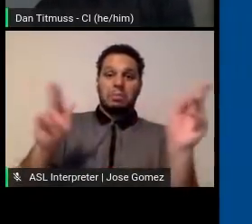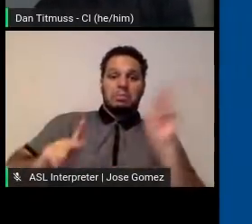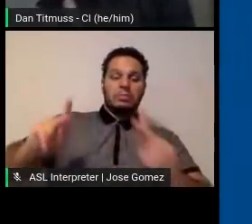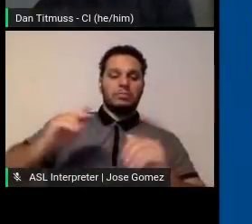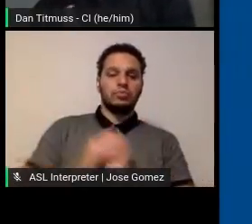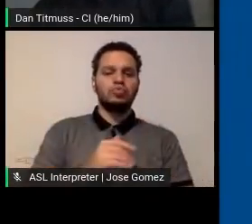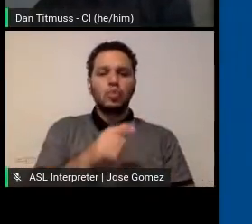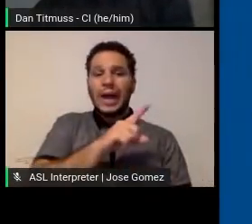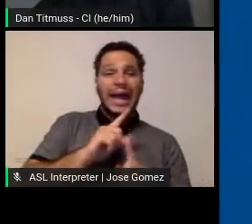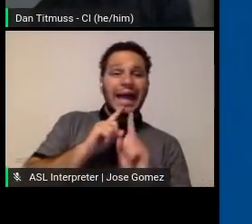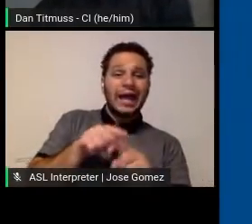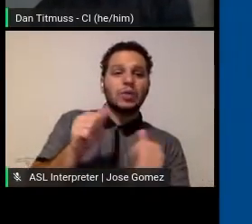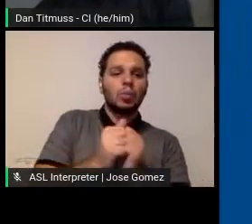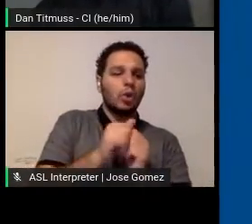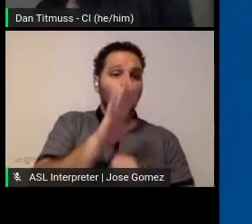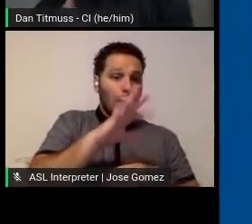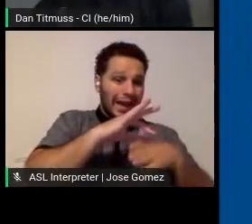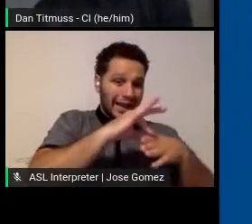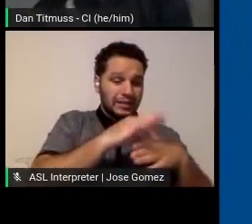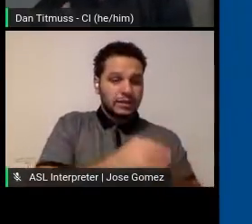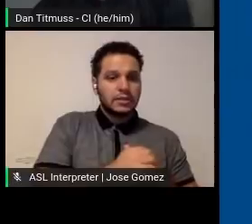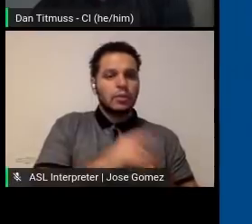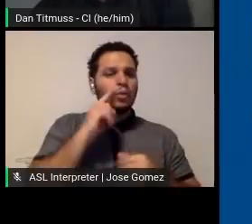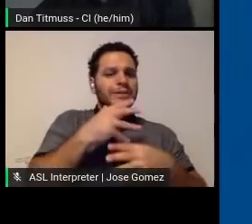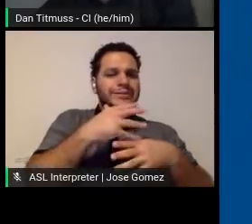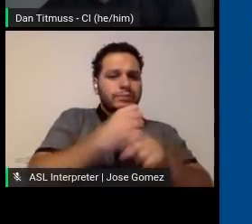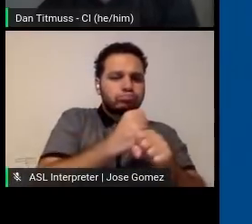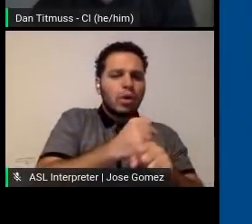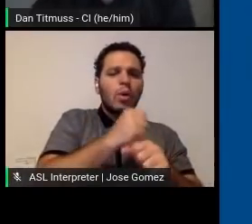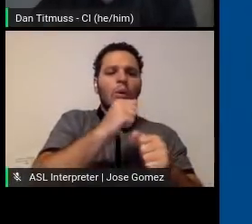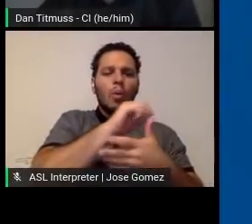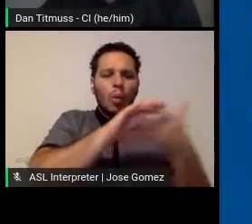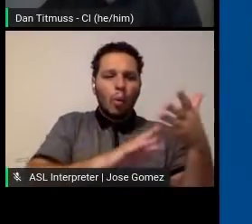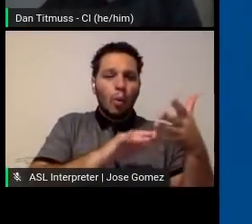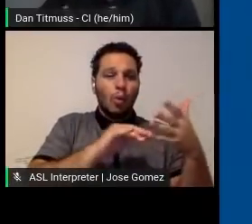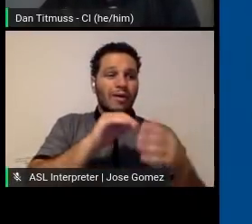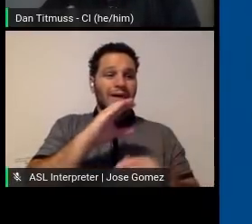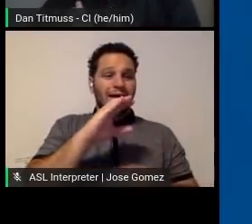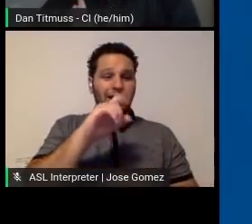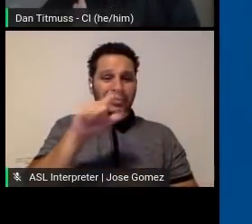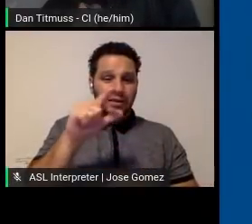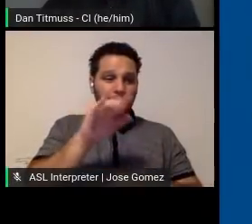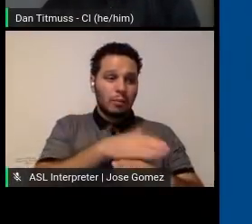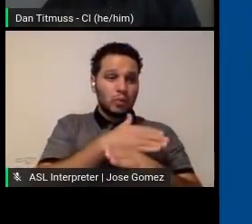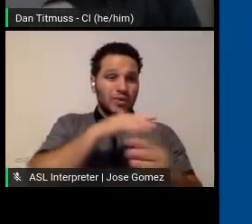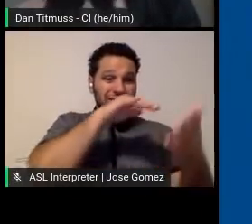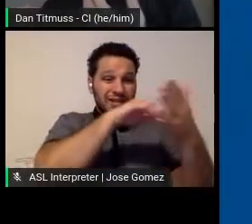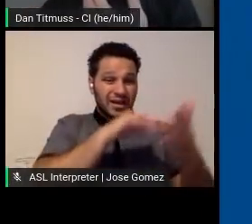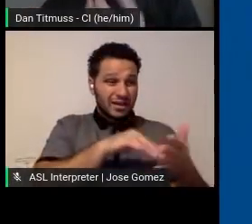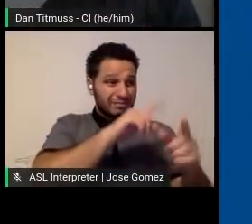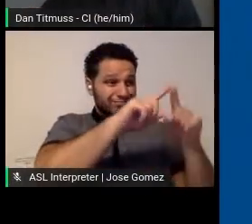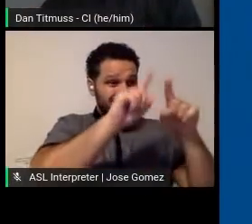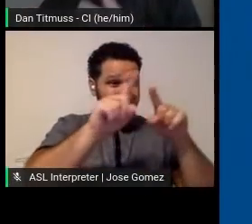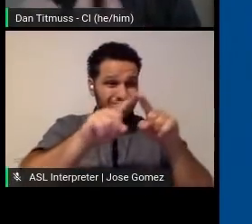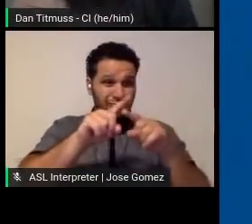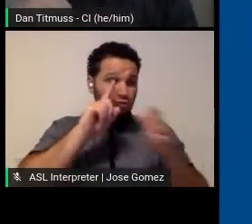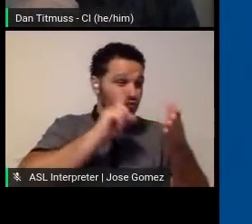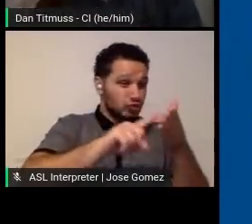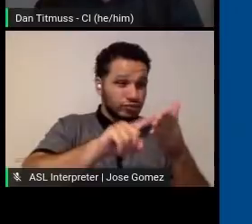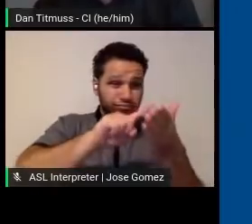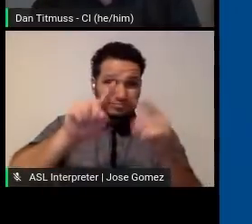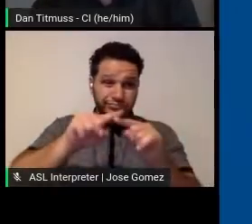know, answer that with a piece of content that, you know, summarizes all of those classical music studies that have talked about, you know,